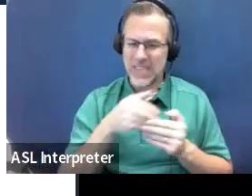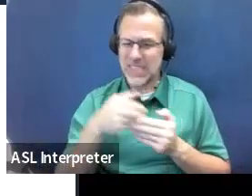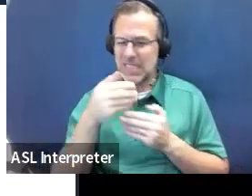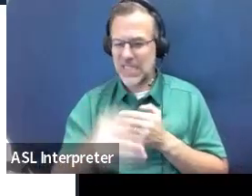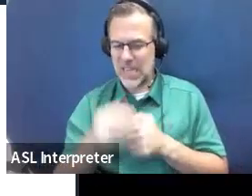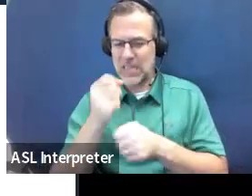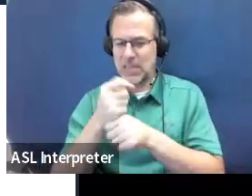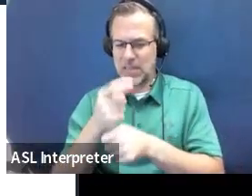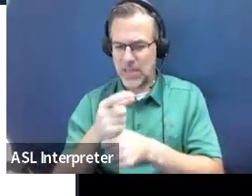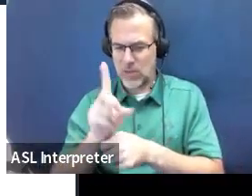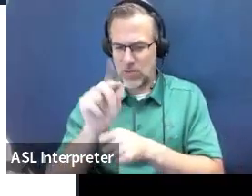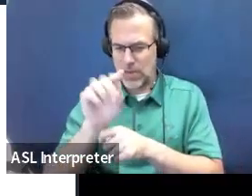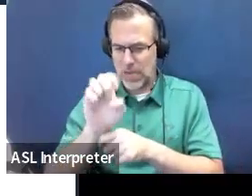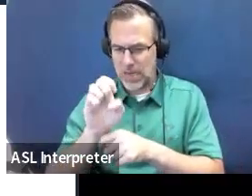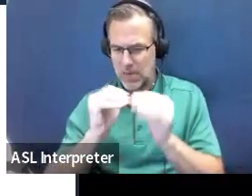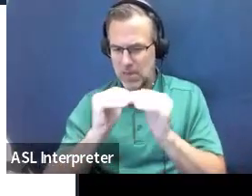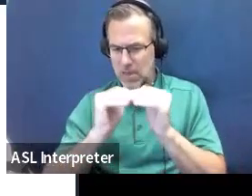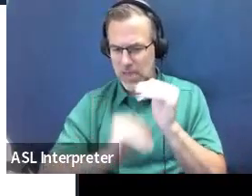days.